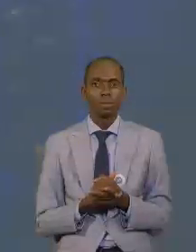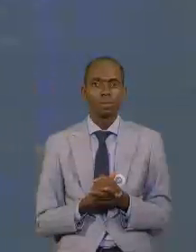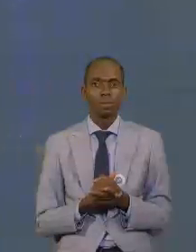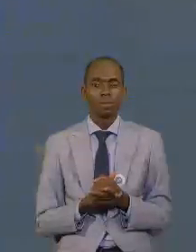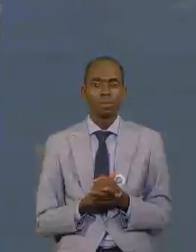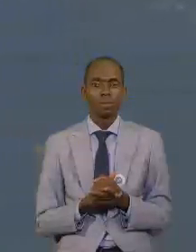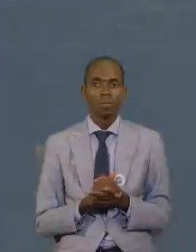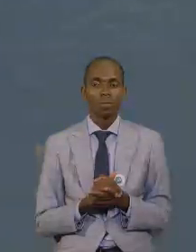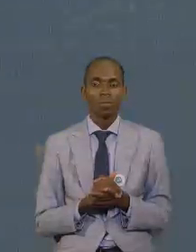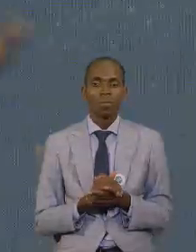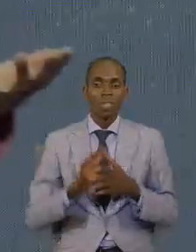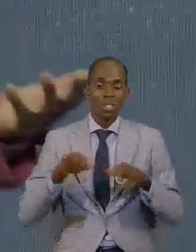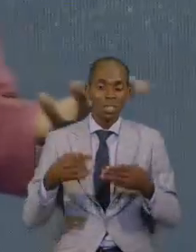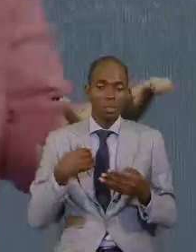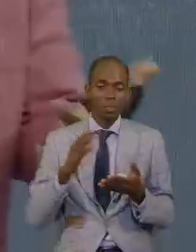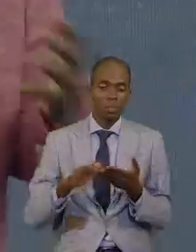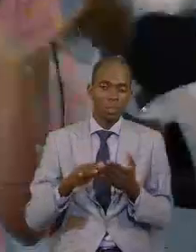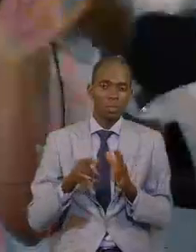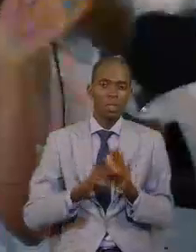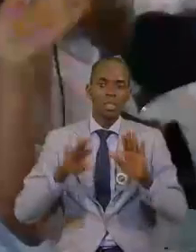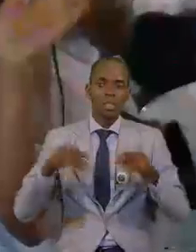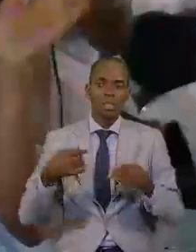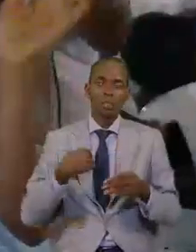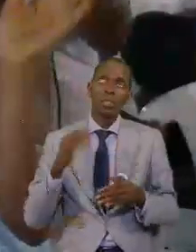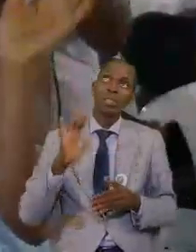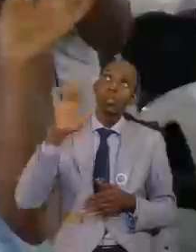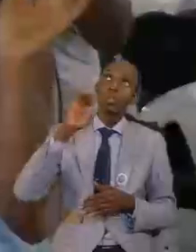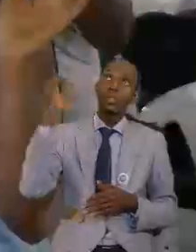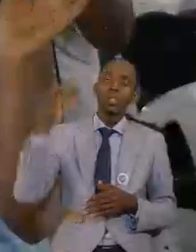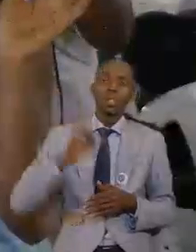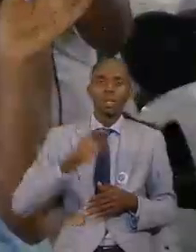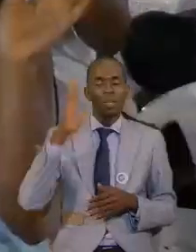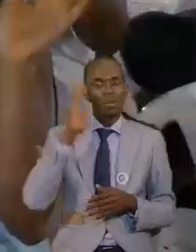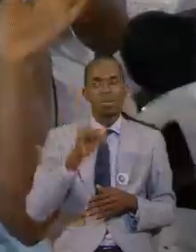Give me forgiveness and give me Your grace. I will not continue in them